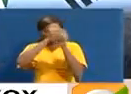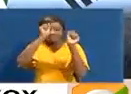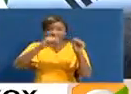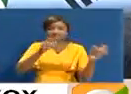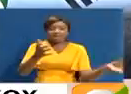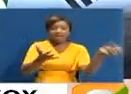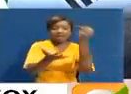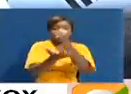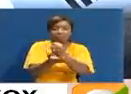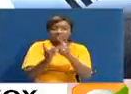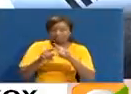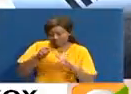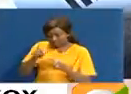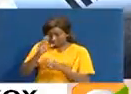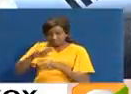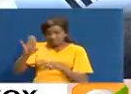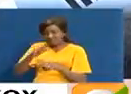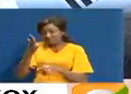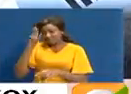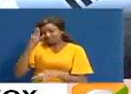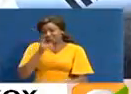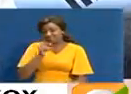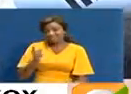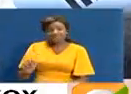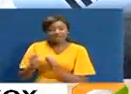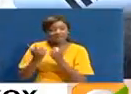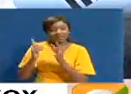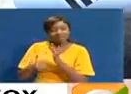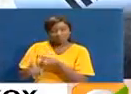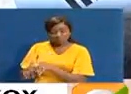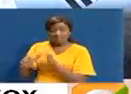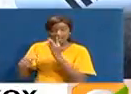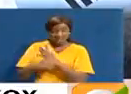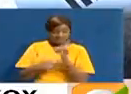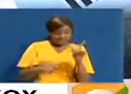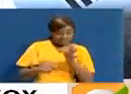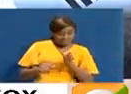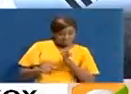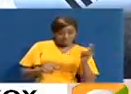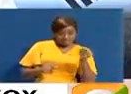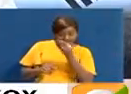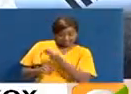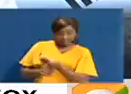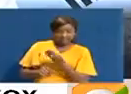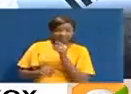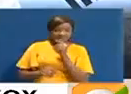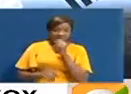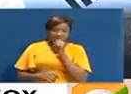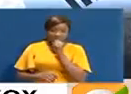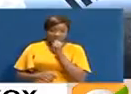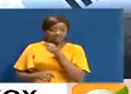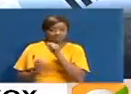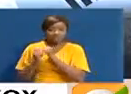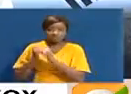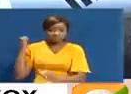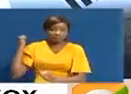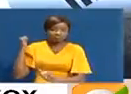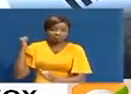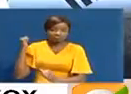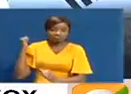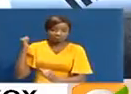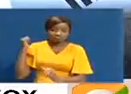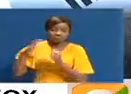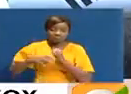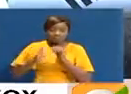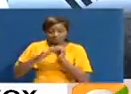all know what transpired in the National Assembly when the name of Ambassador Mwinzi went there. She was rejected